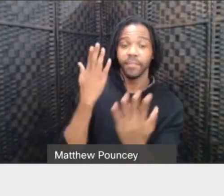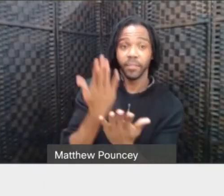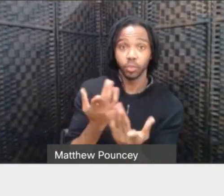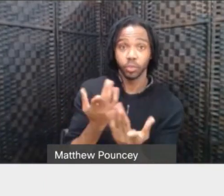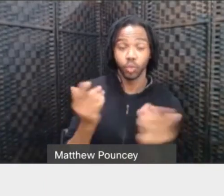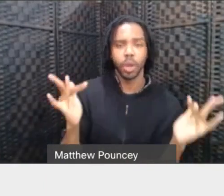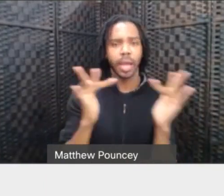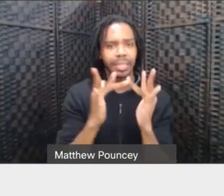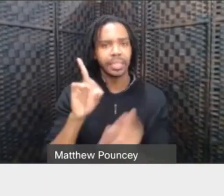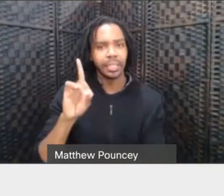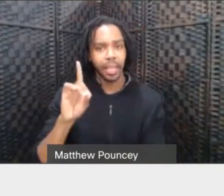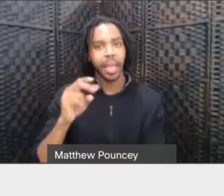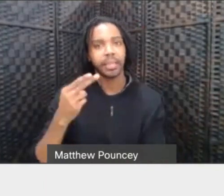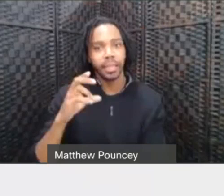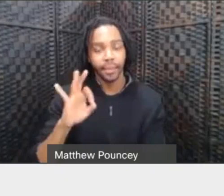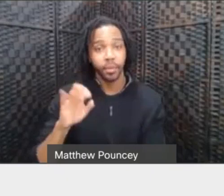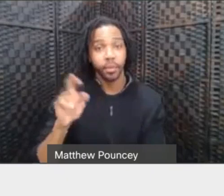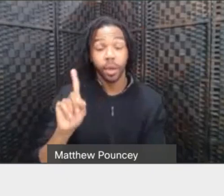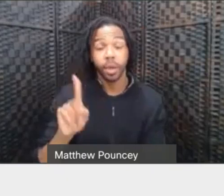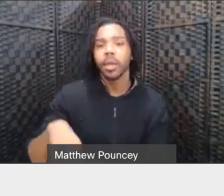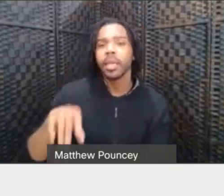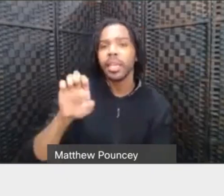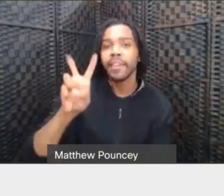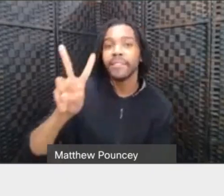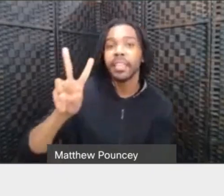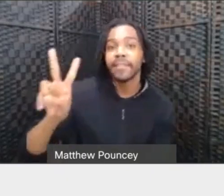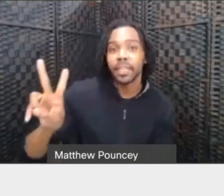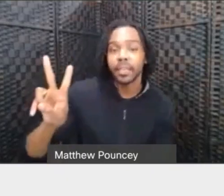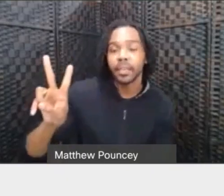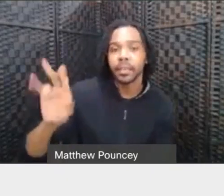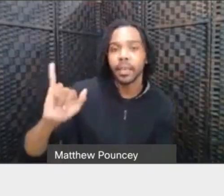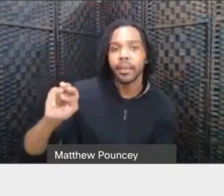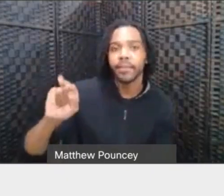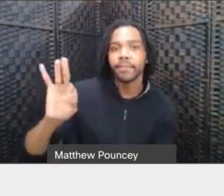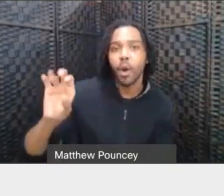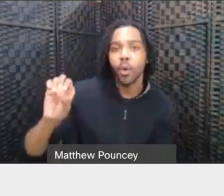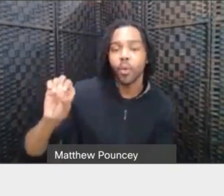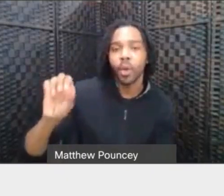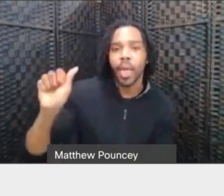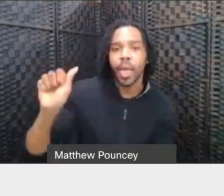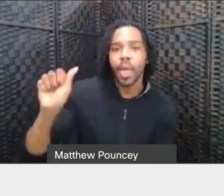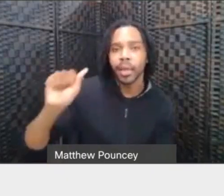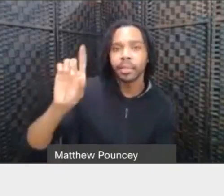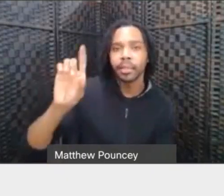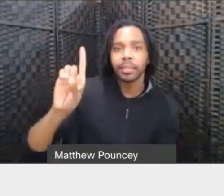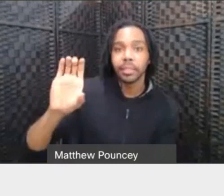at evvinfo at